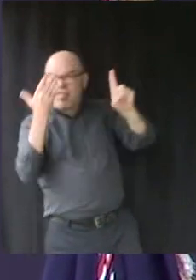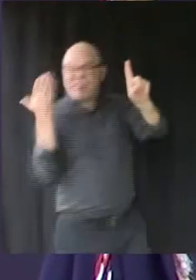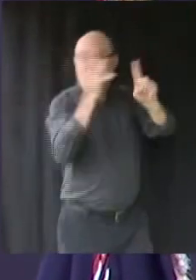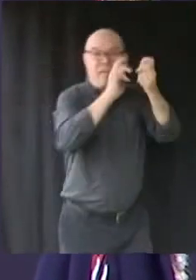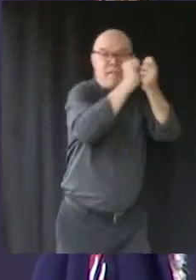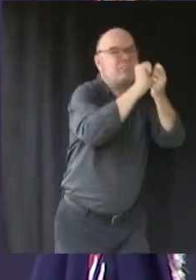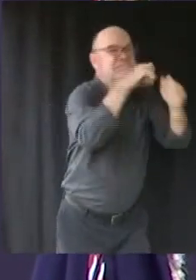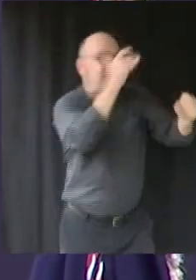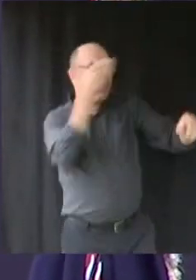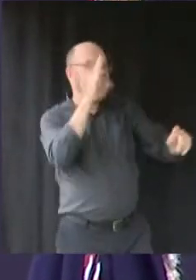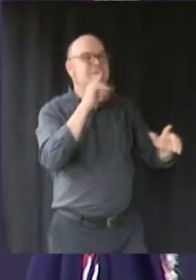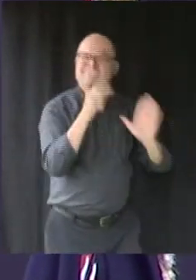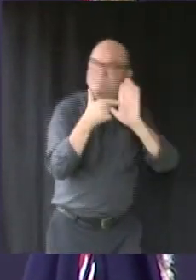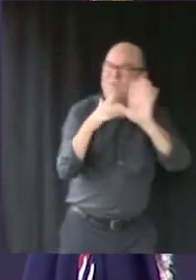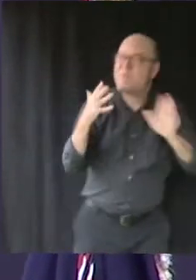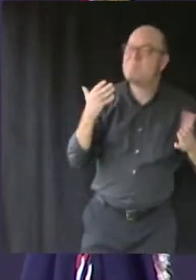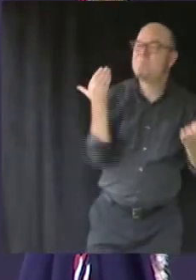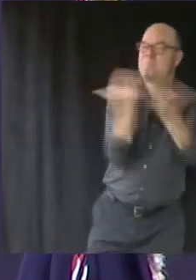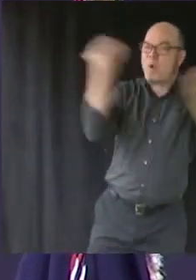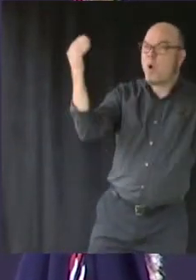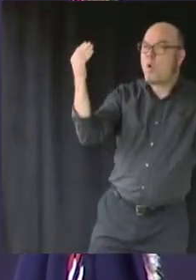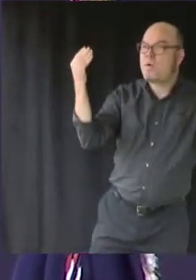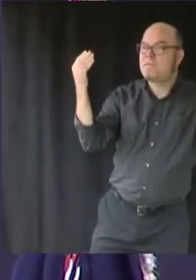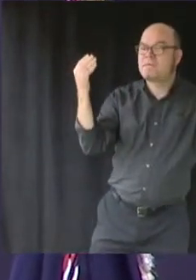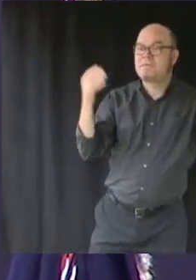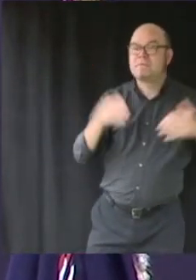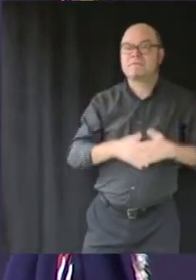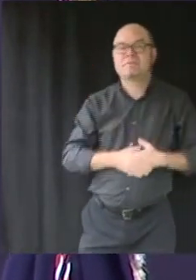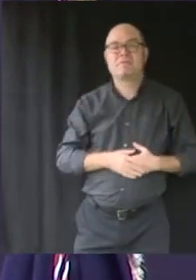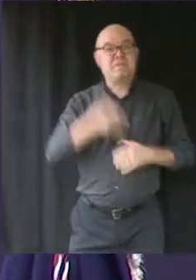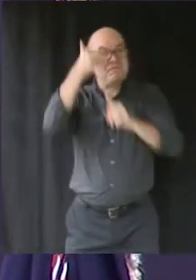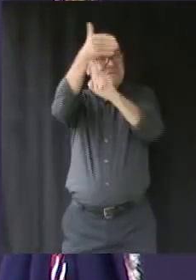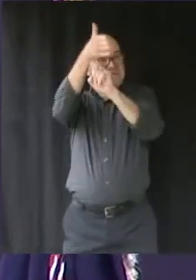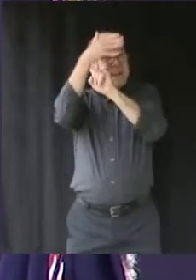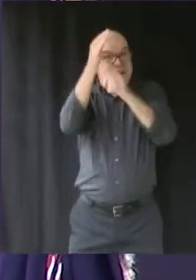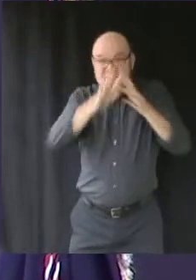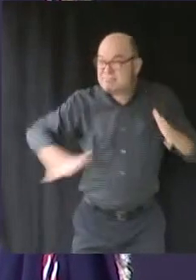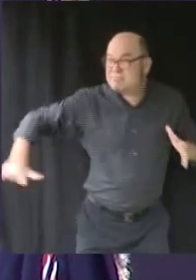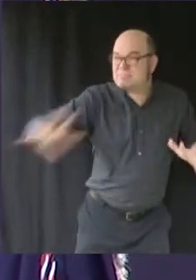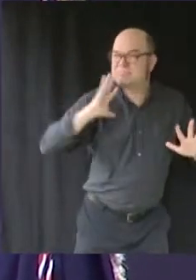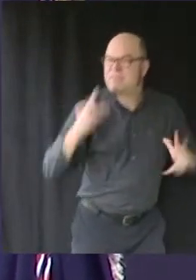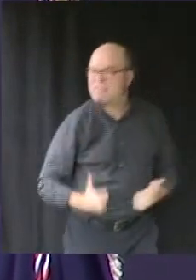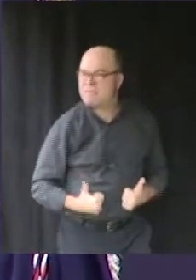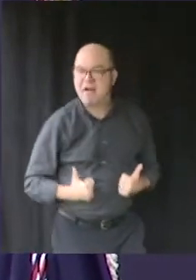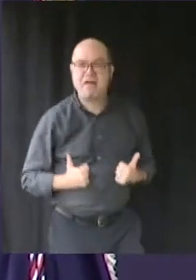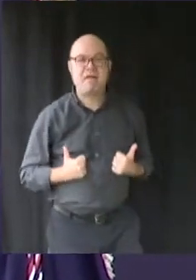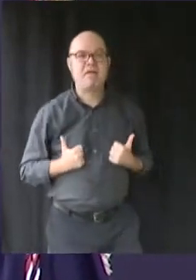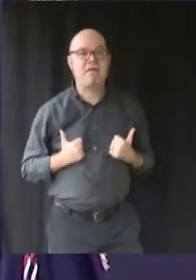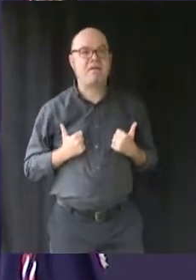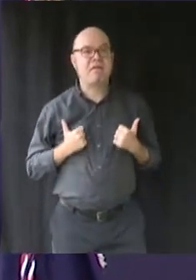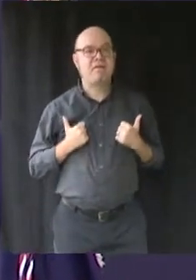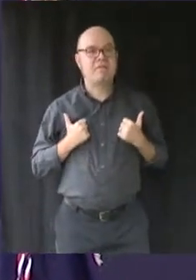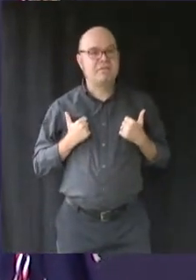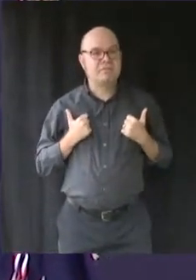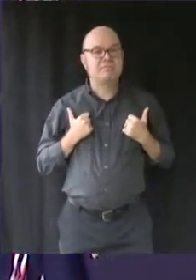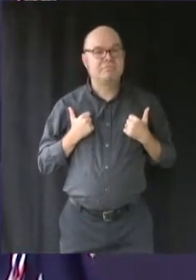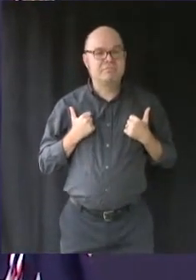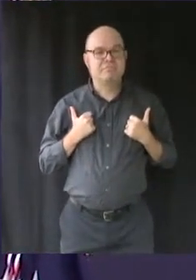the night that our flag was still